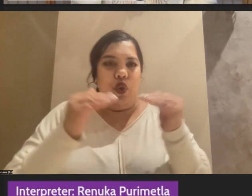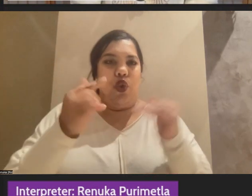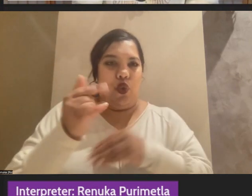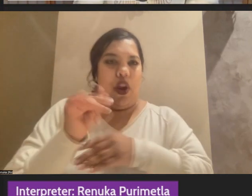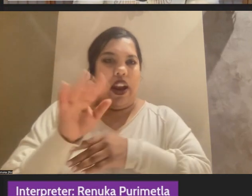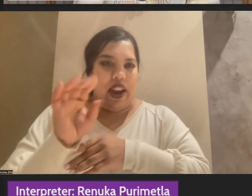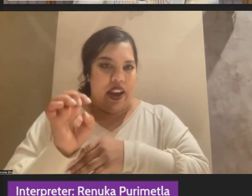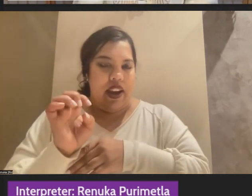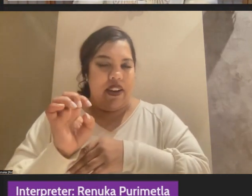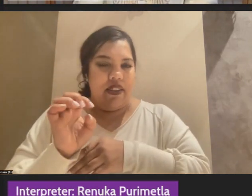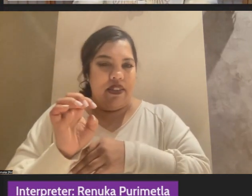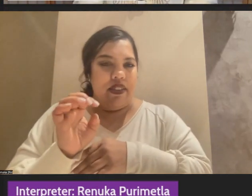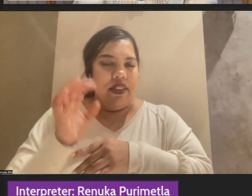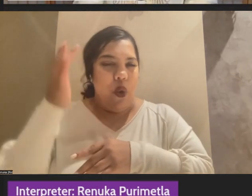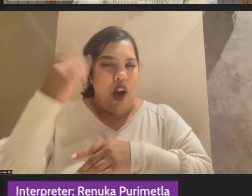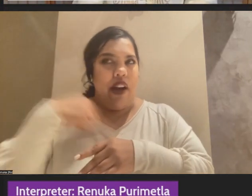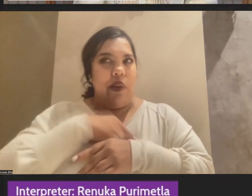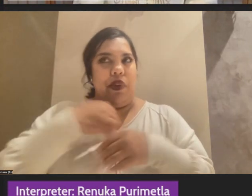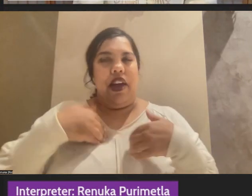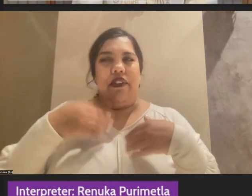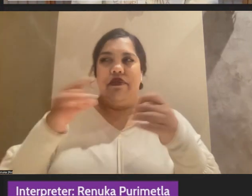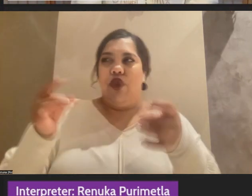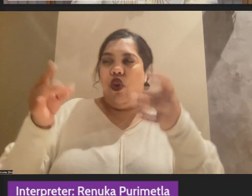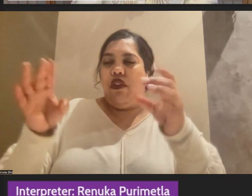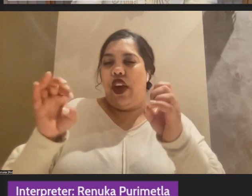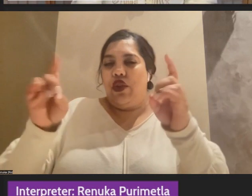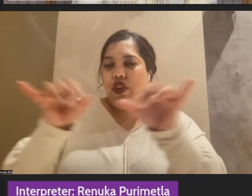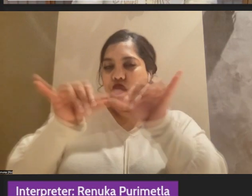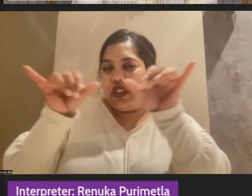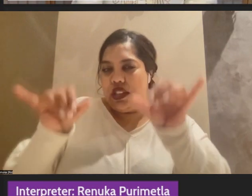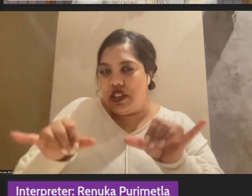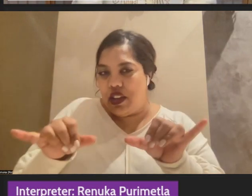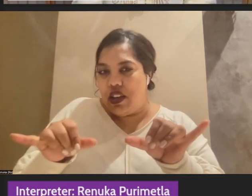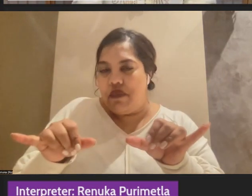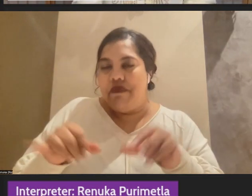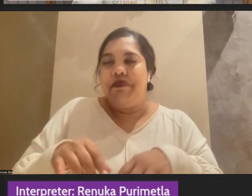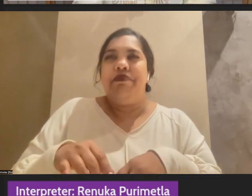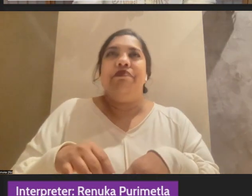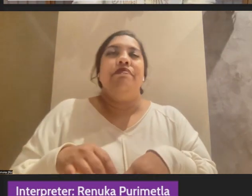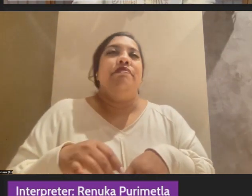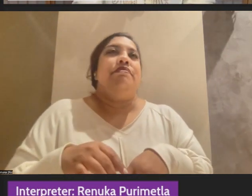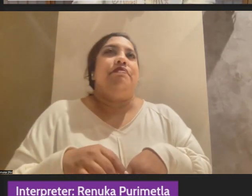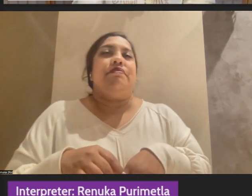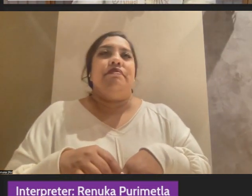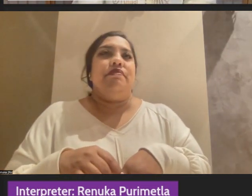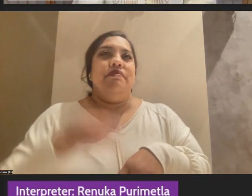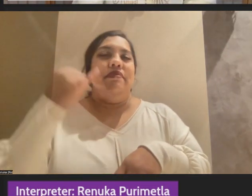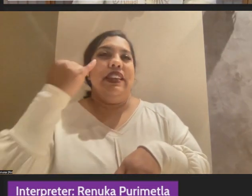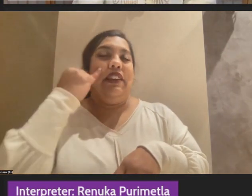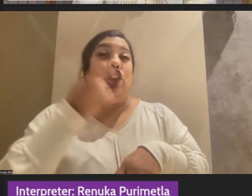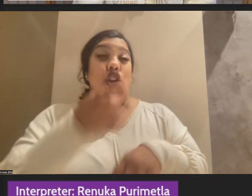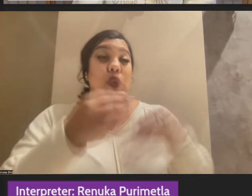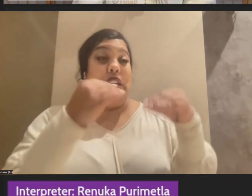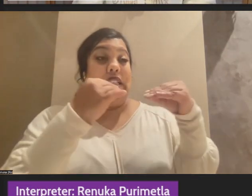And I'm sure we've heard some reference, for as long as you're trying to teach a fish to climb a tree, the